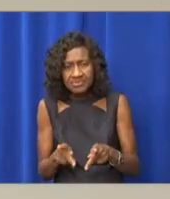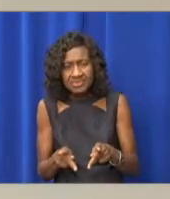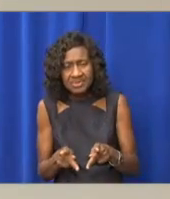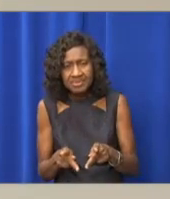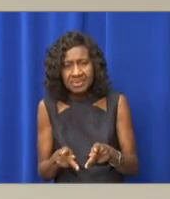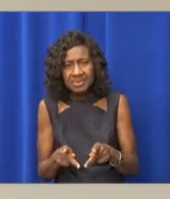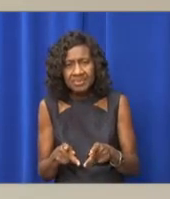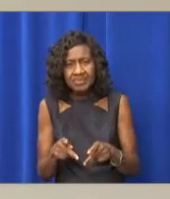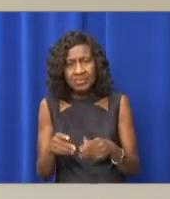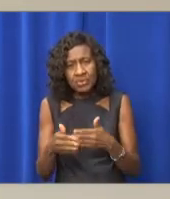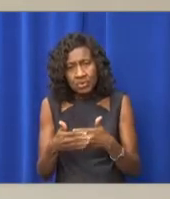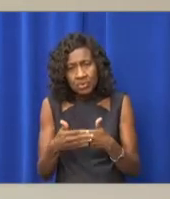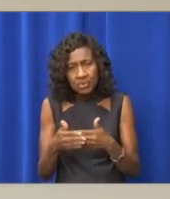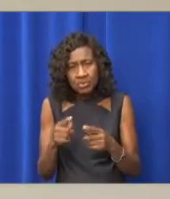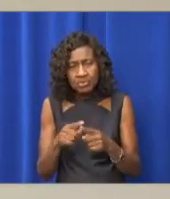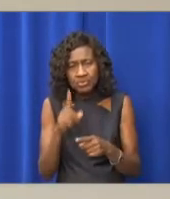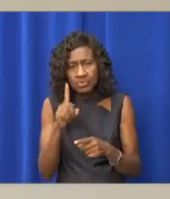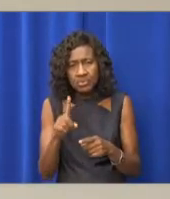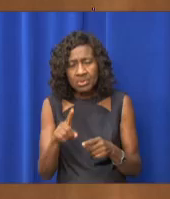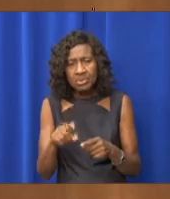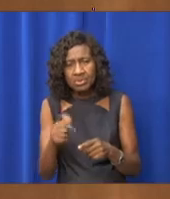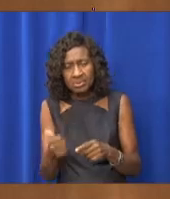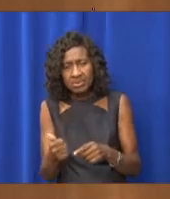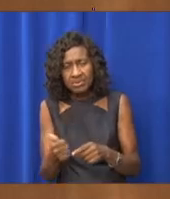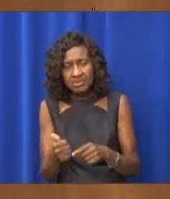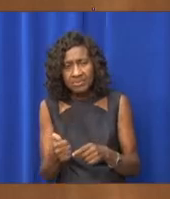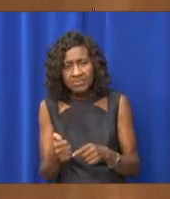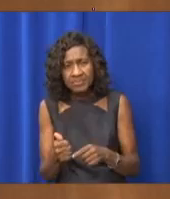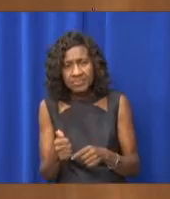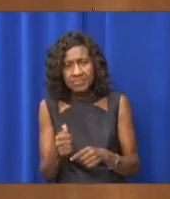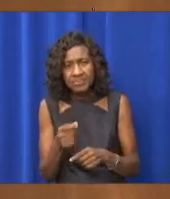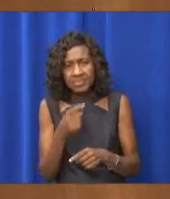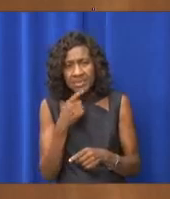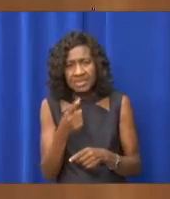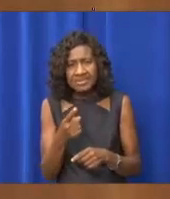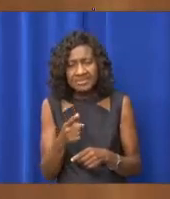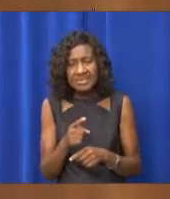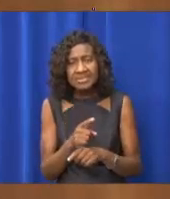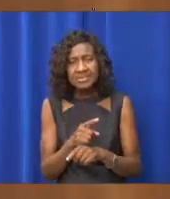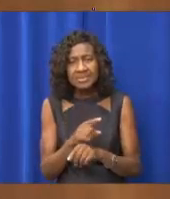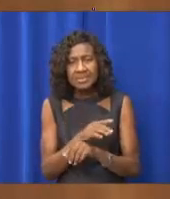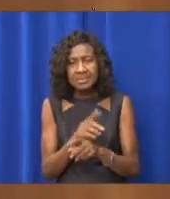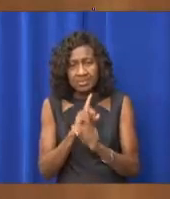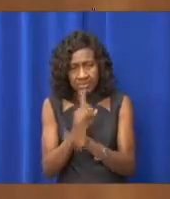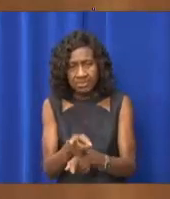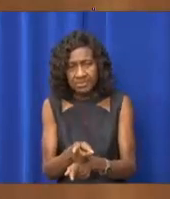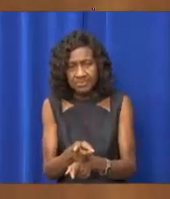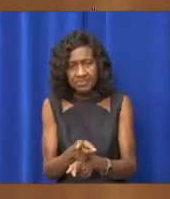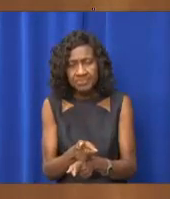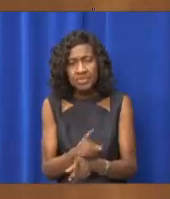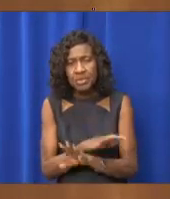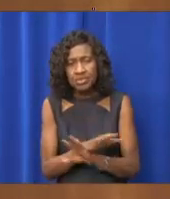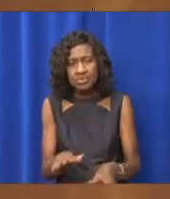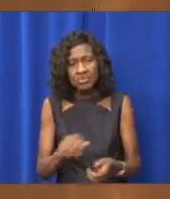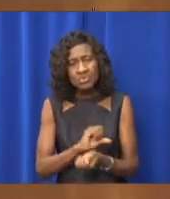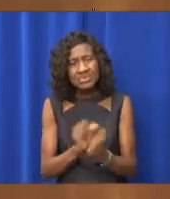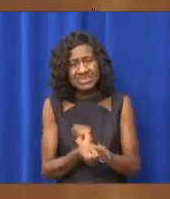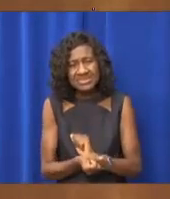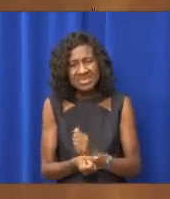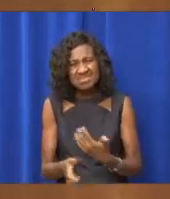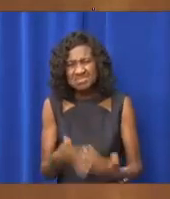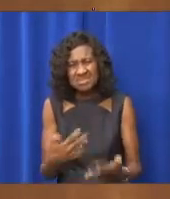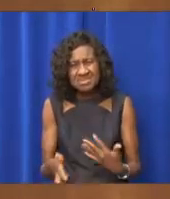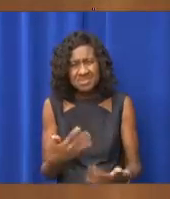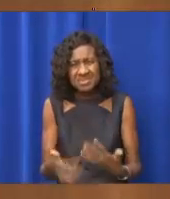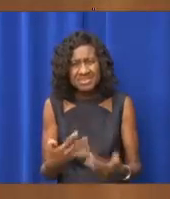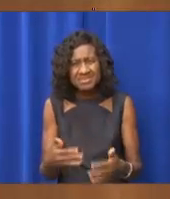other. Could you touch on that a little bit for us? I think it doesn't really change whether you're talking about a store or